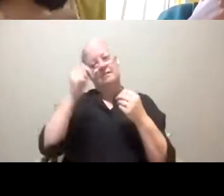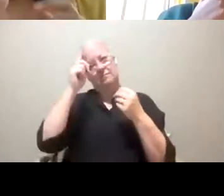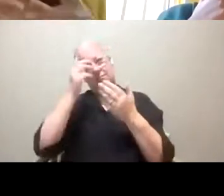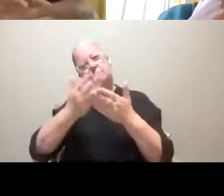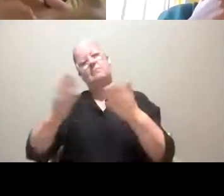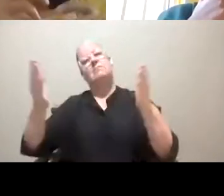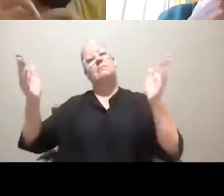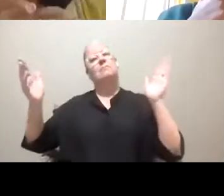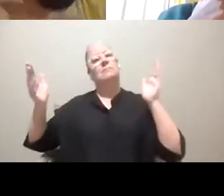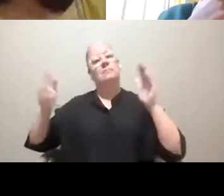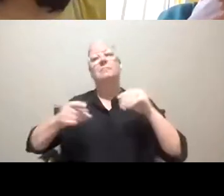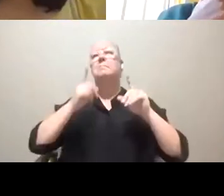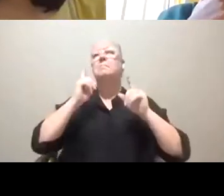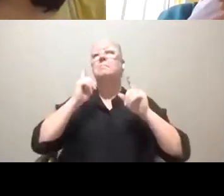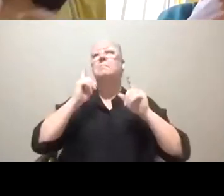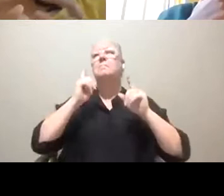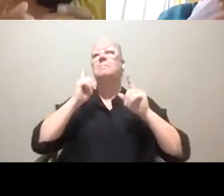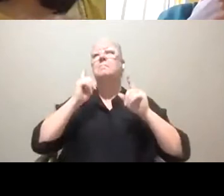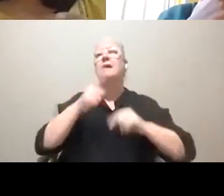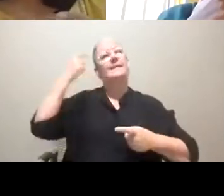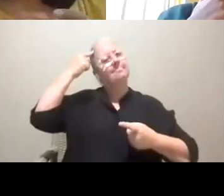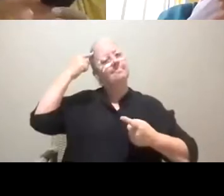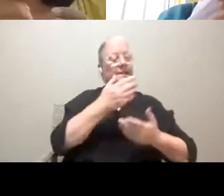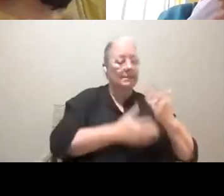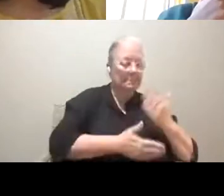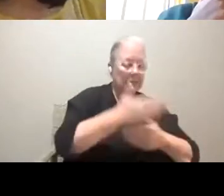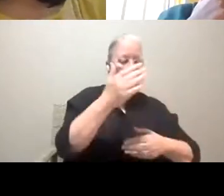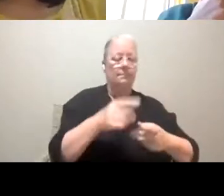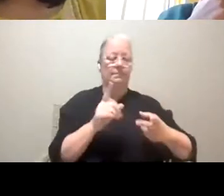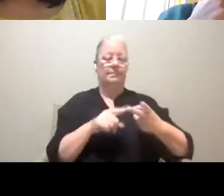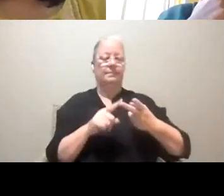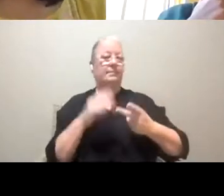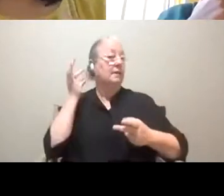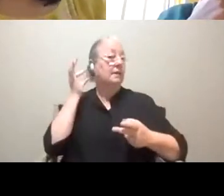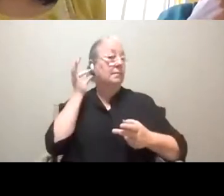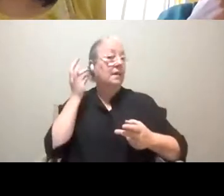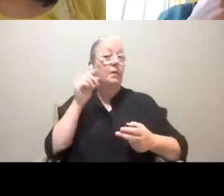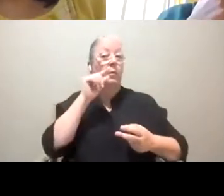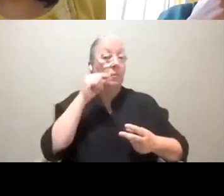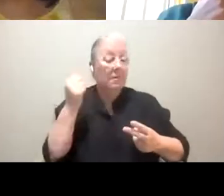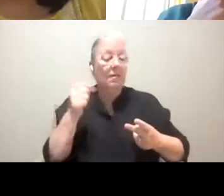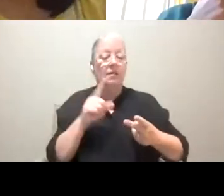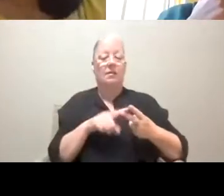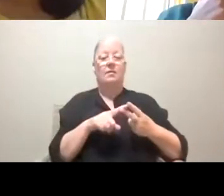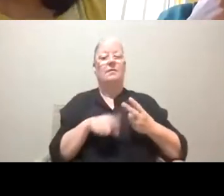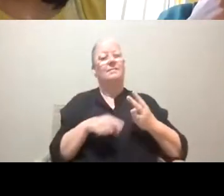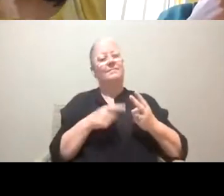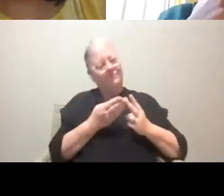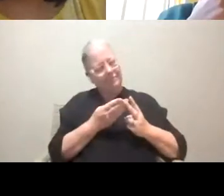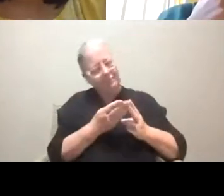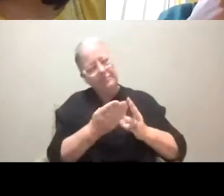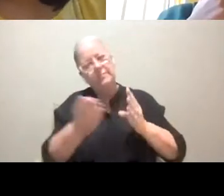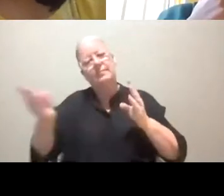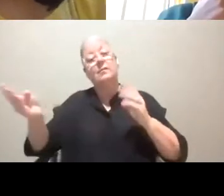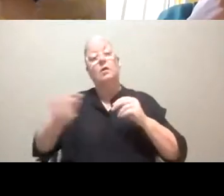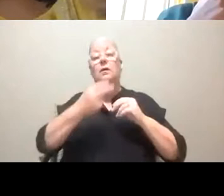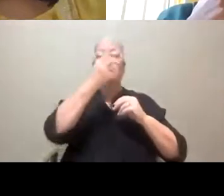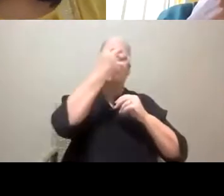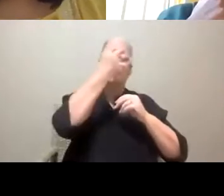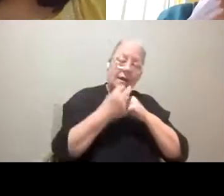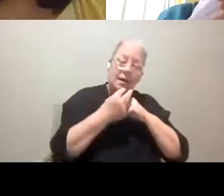gender, so that everything we see from the eyes of a person who has a visual impairment or a hearing